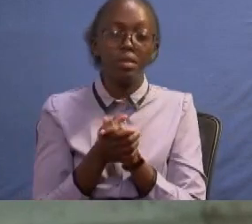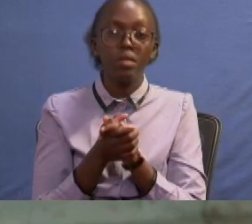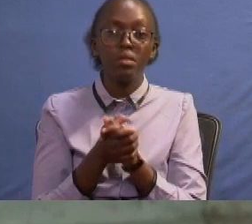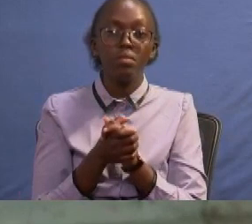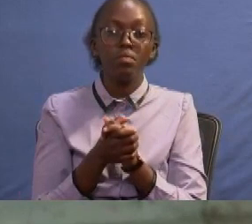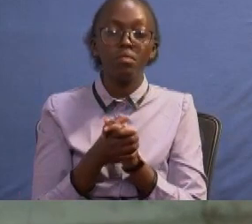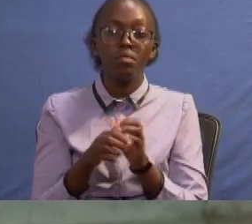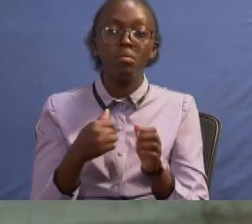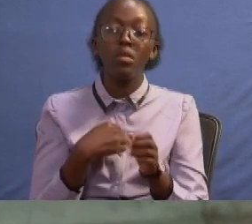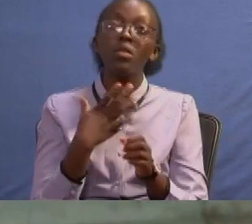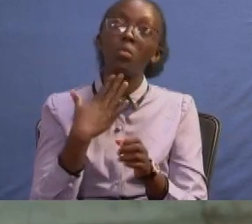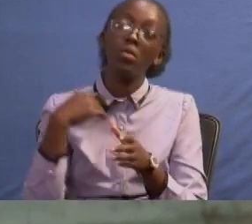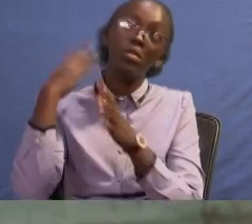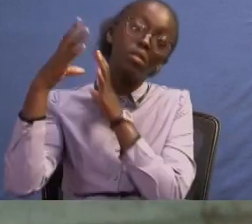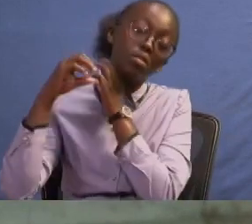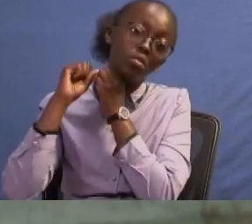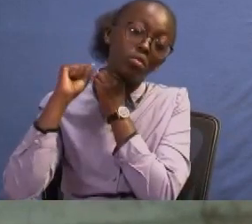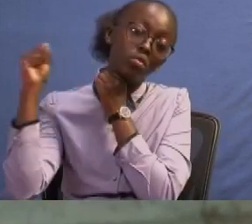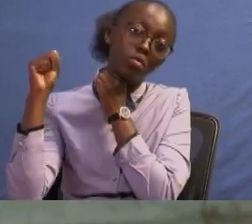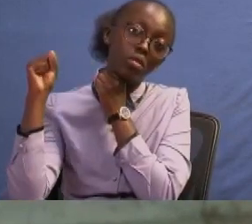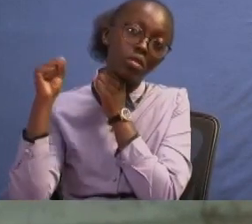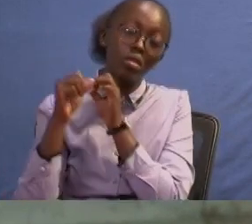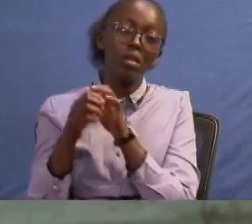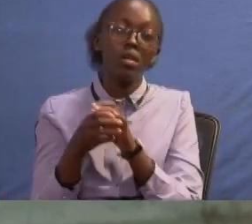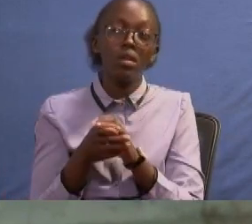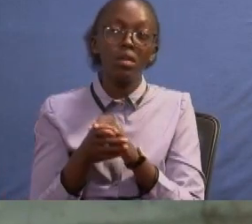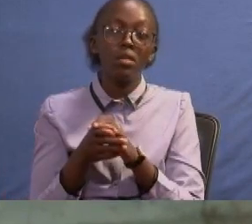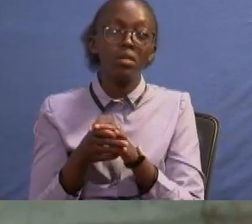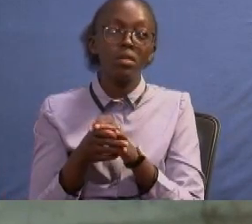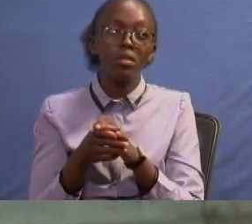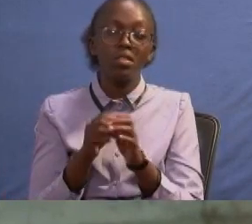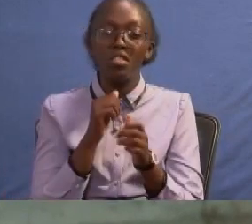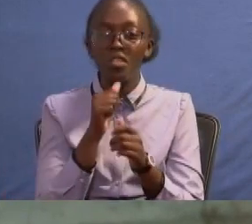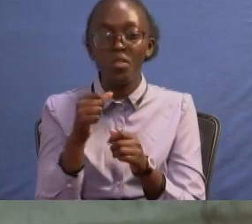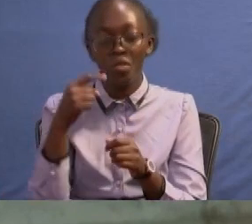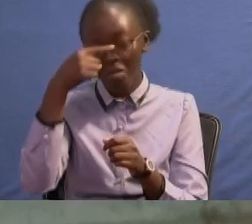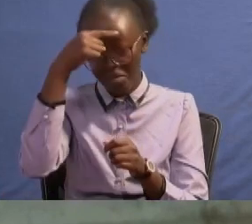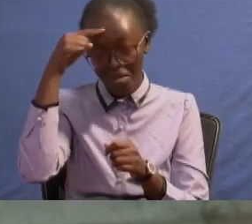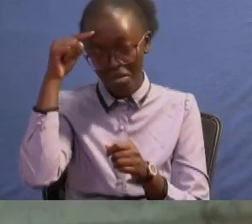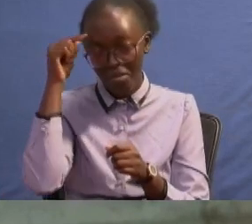committing suicide because the Rig G had jilted me.